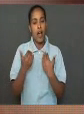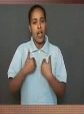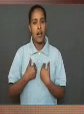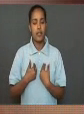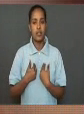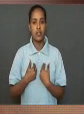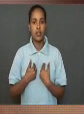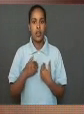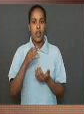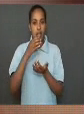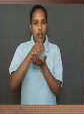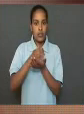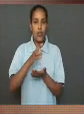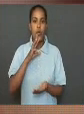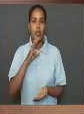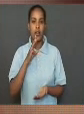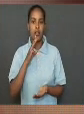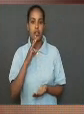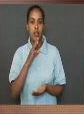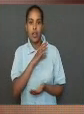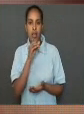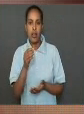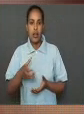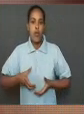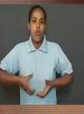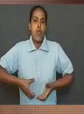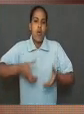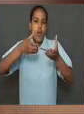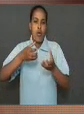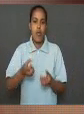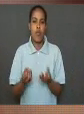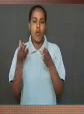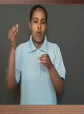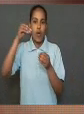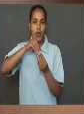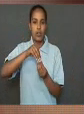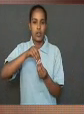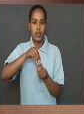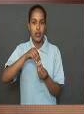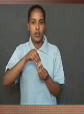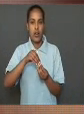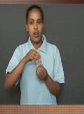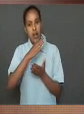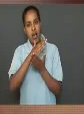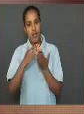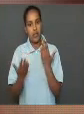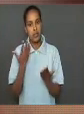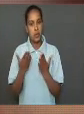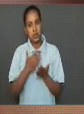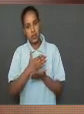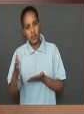have a glass of water and I pour more into the glass, or if I have a sip of